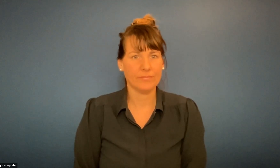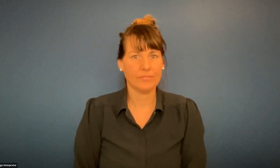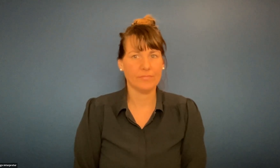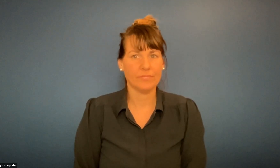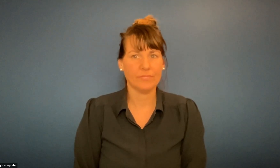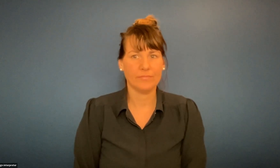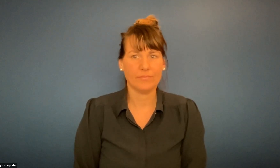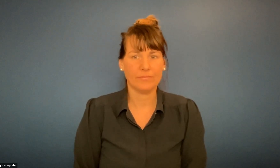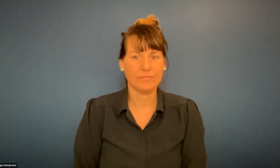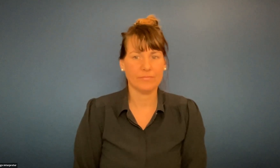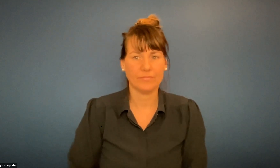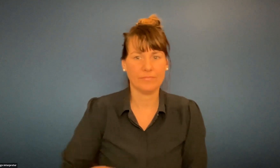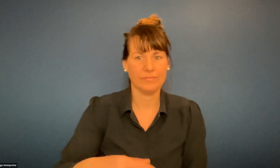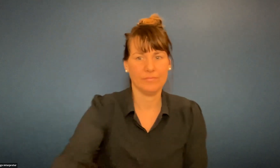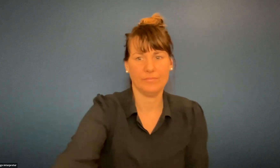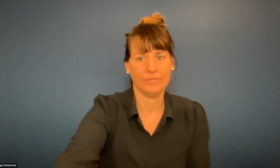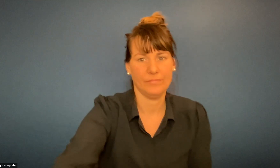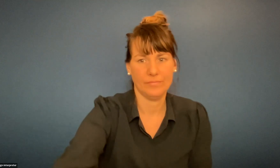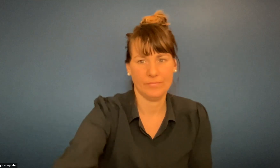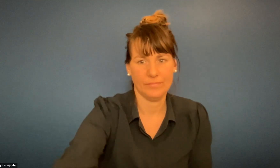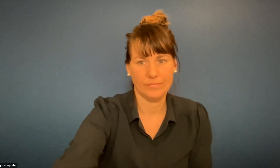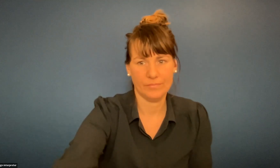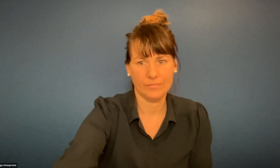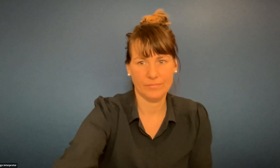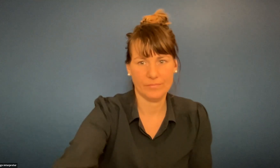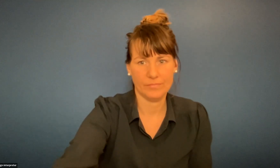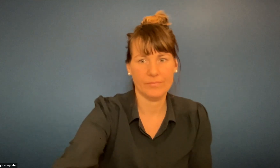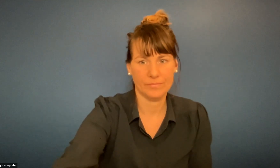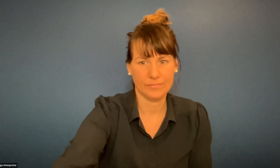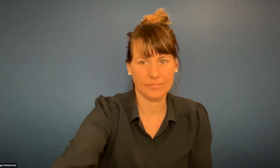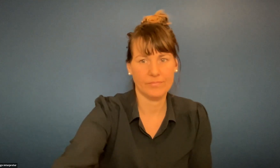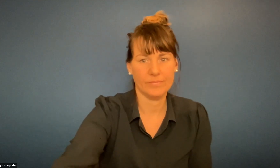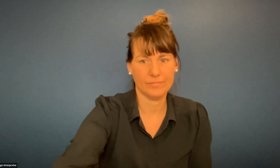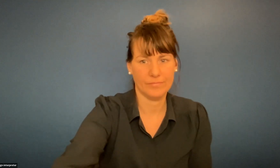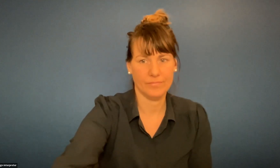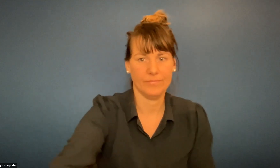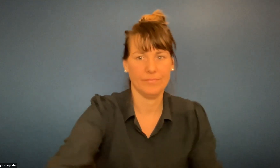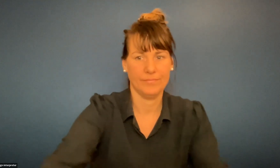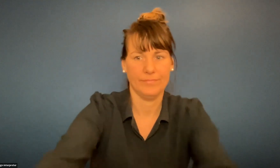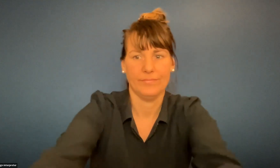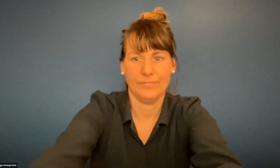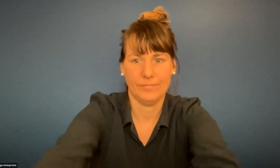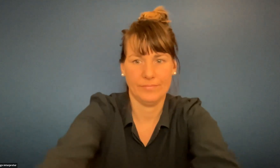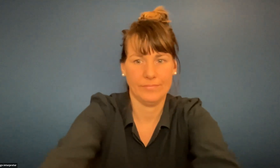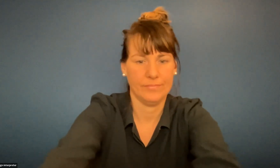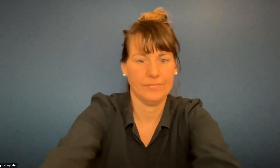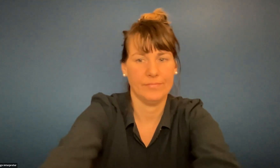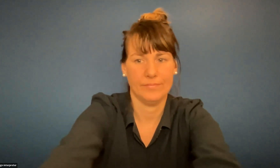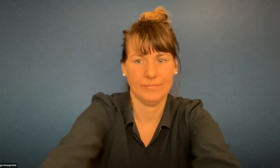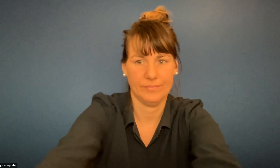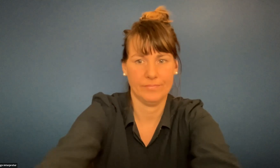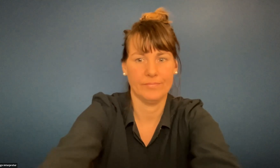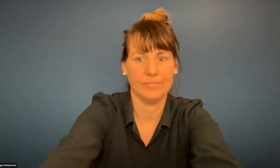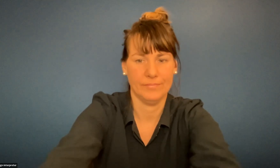revenus-là. En plus, même ceux qui ont un emploi formel et qui ont un revenu ont parfois des